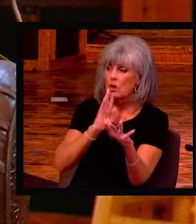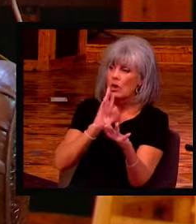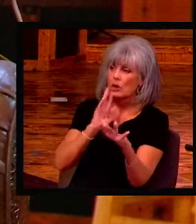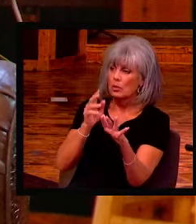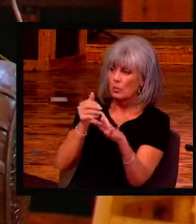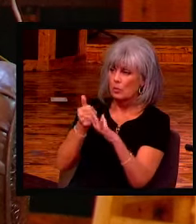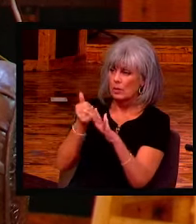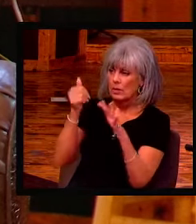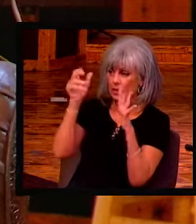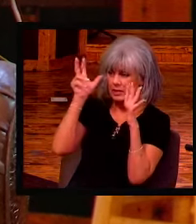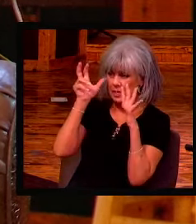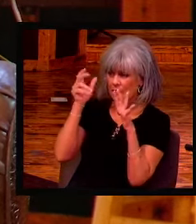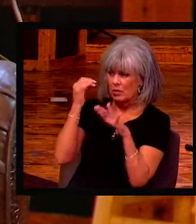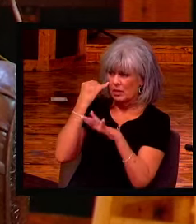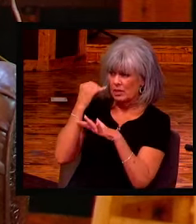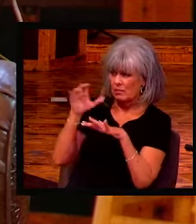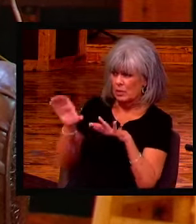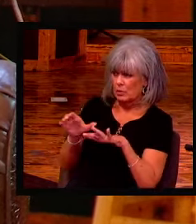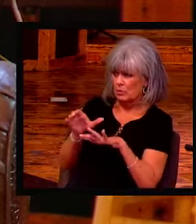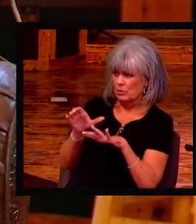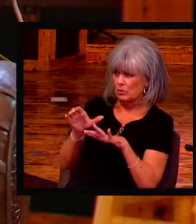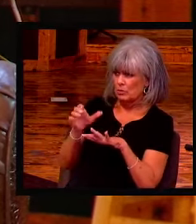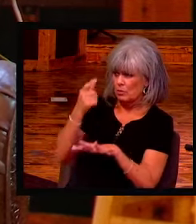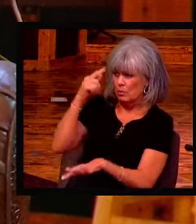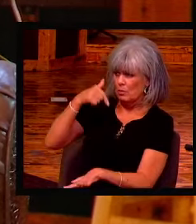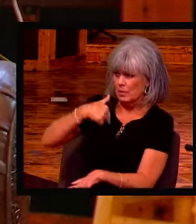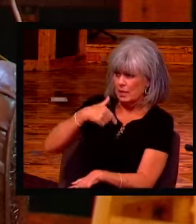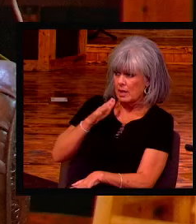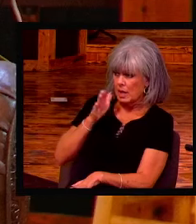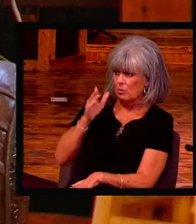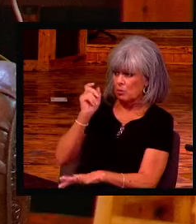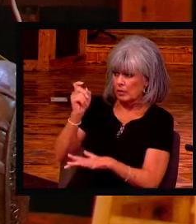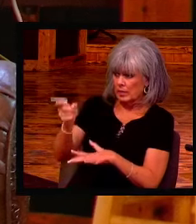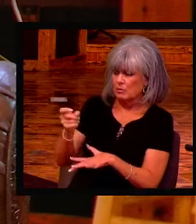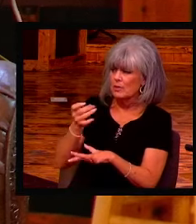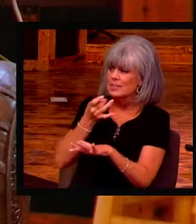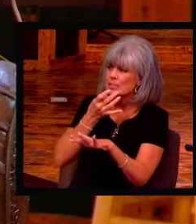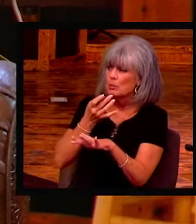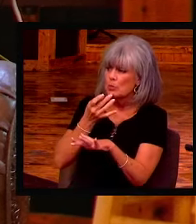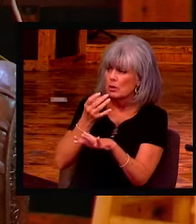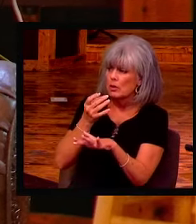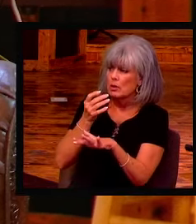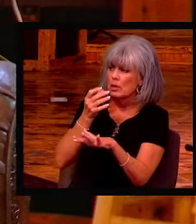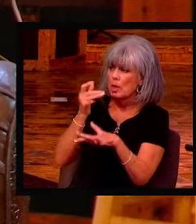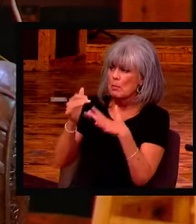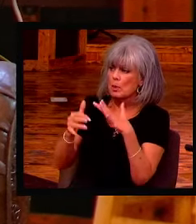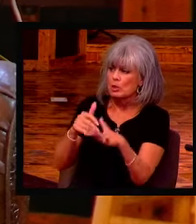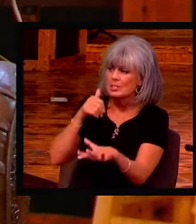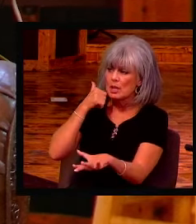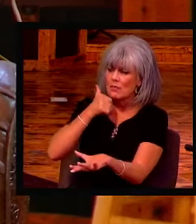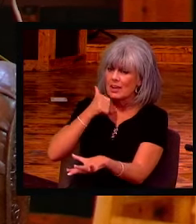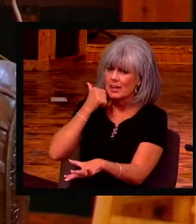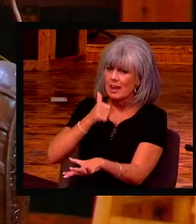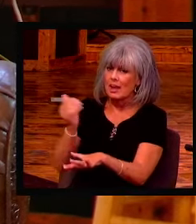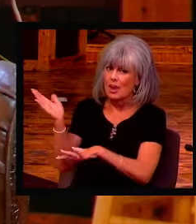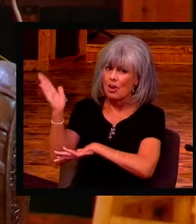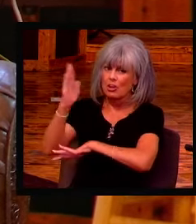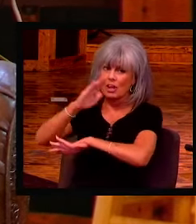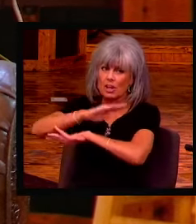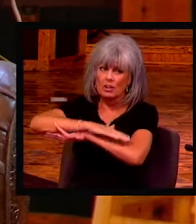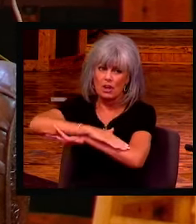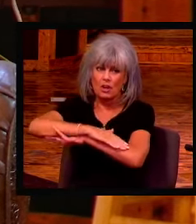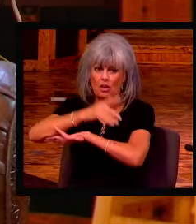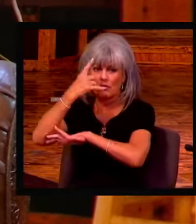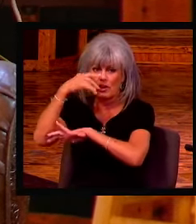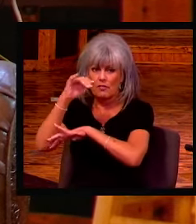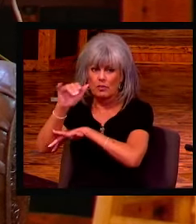devil said, if you do this for me, I will give you this ember that burns every day, all day long, for the